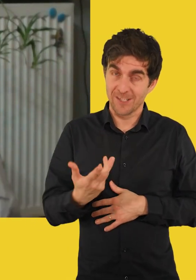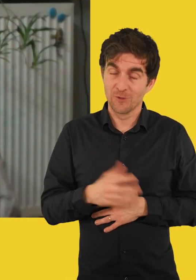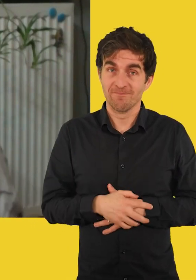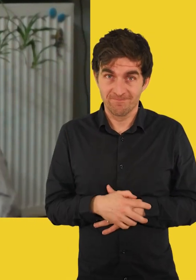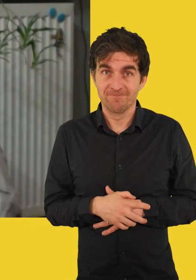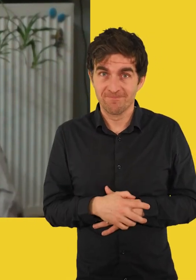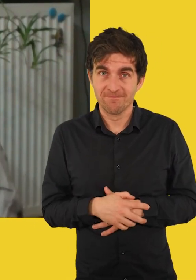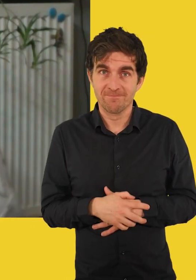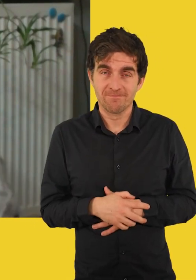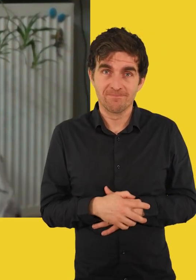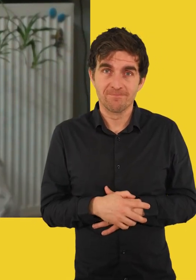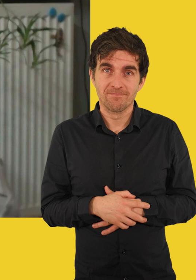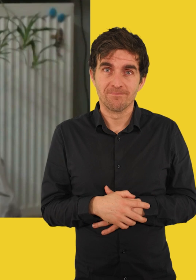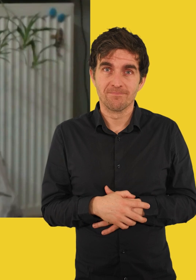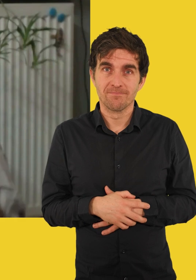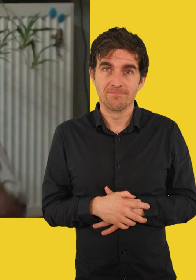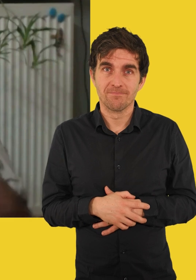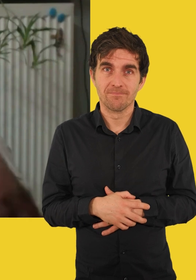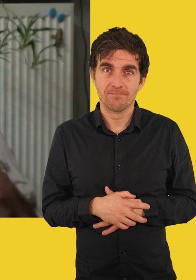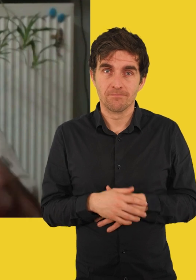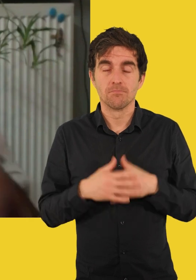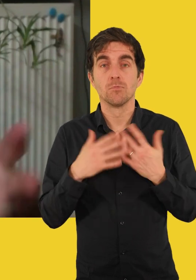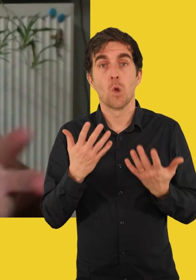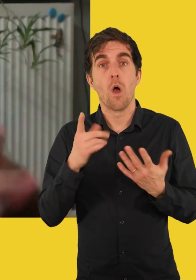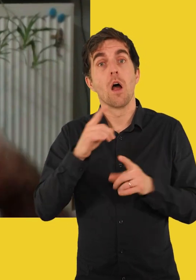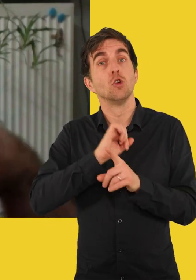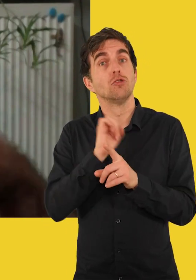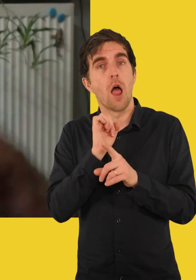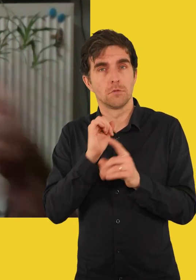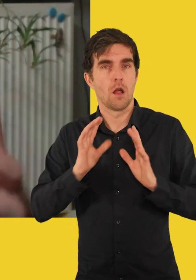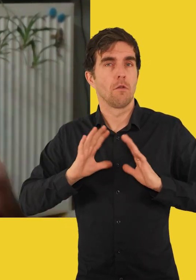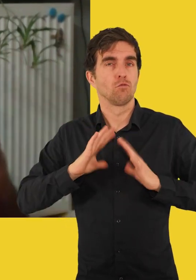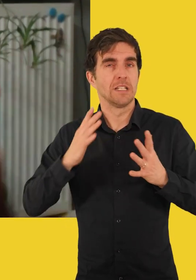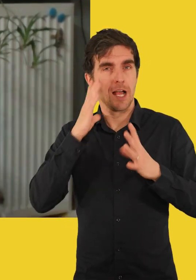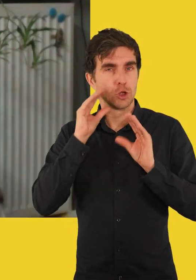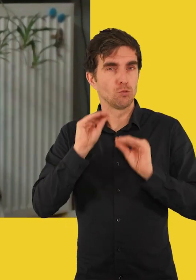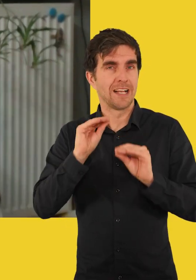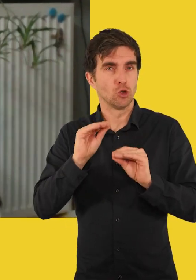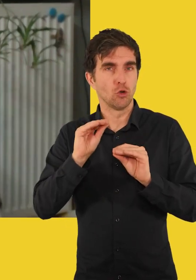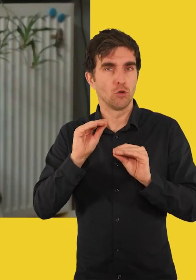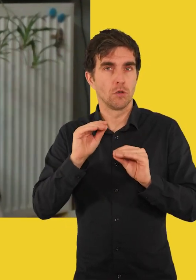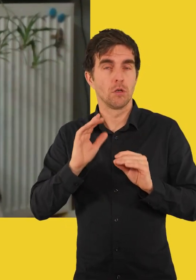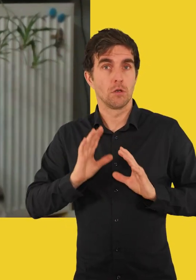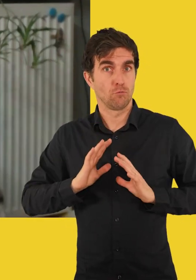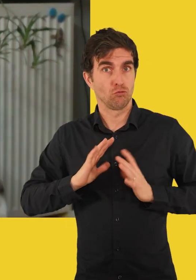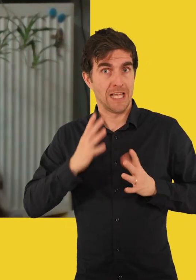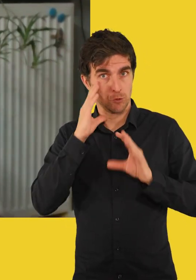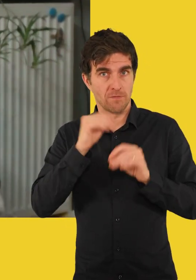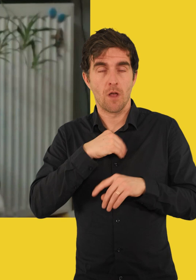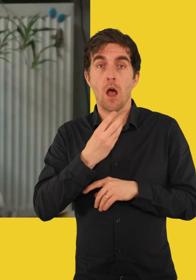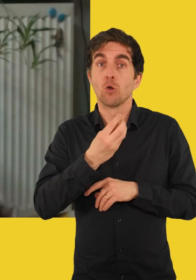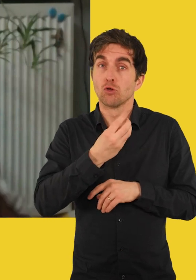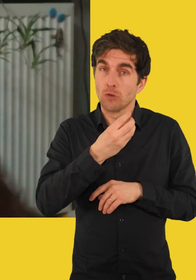And yes, we have like free education in Scotland, but it's